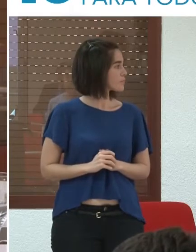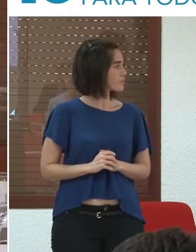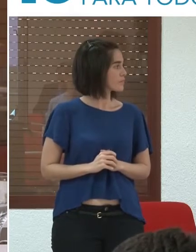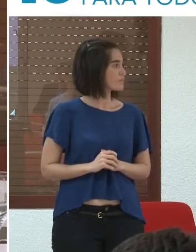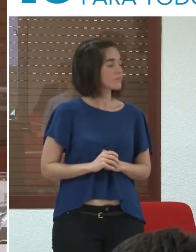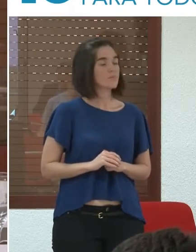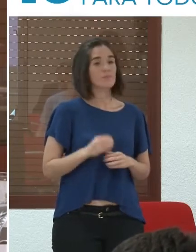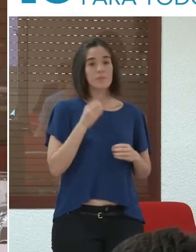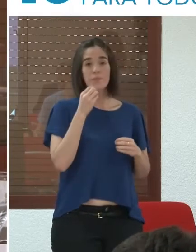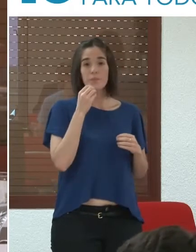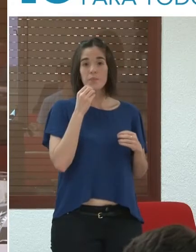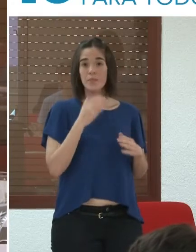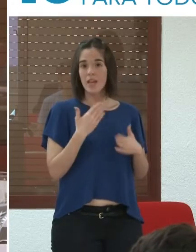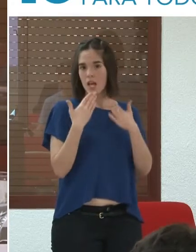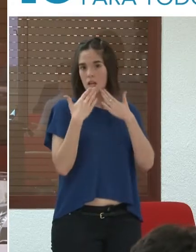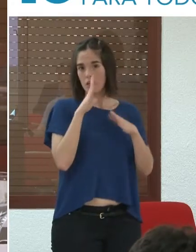UPC.